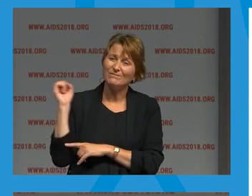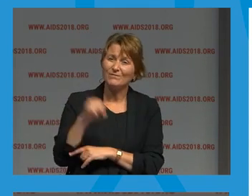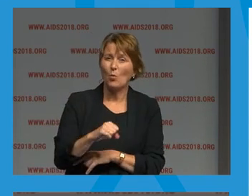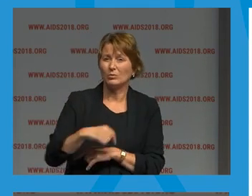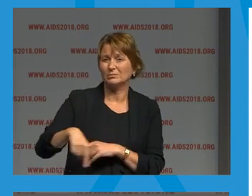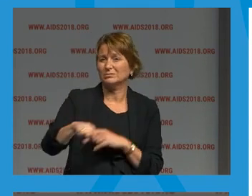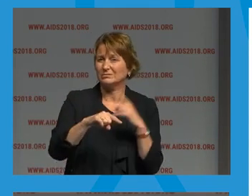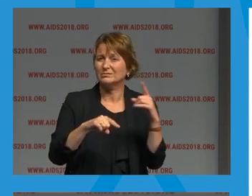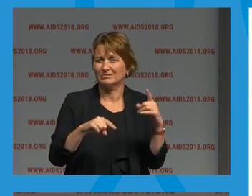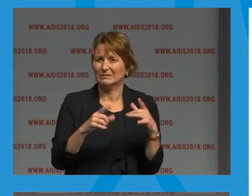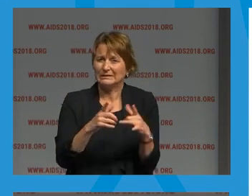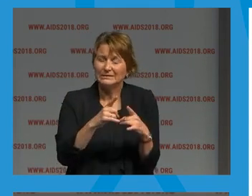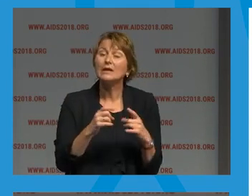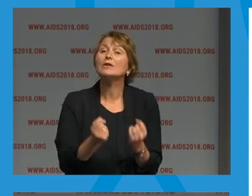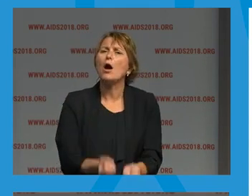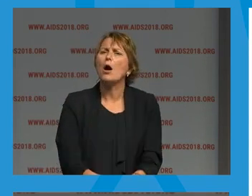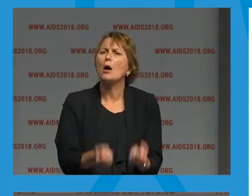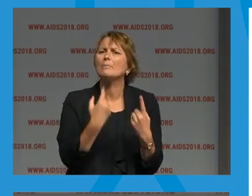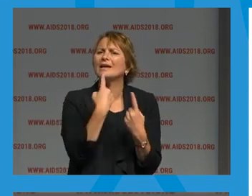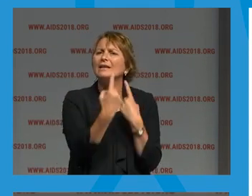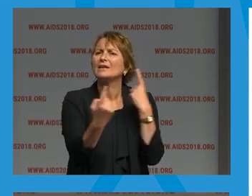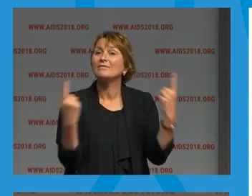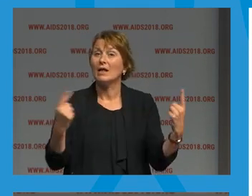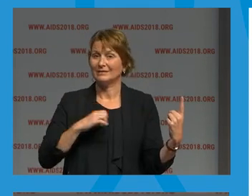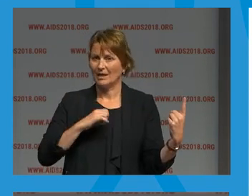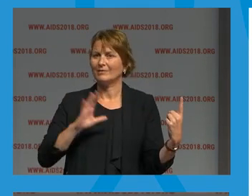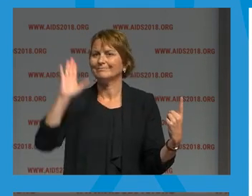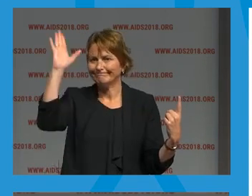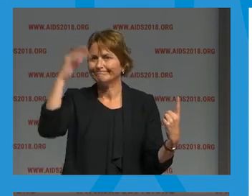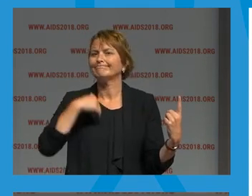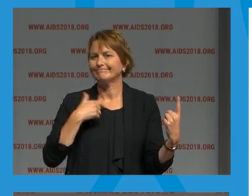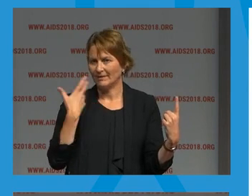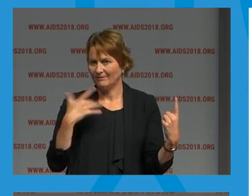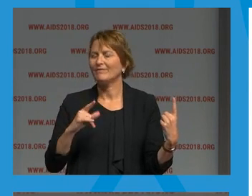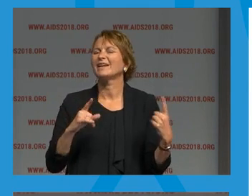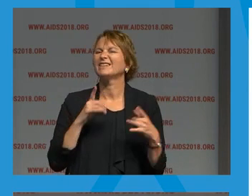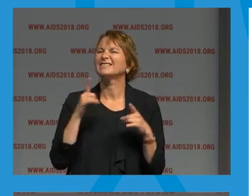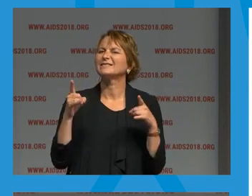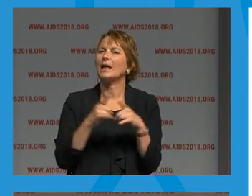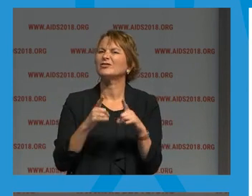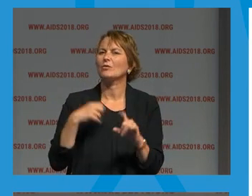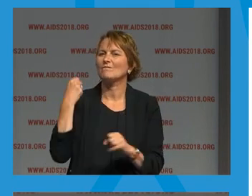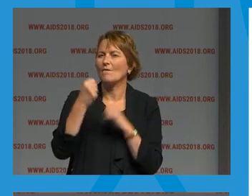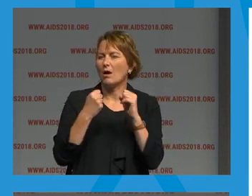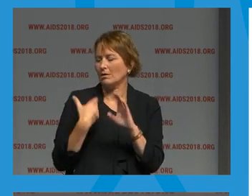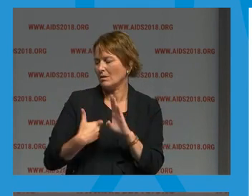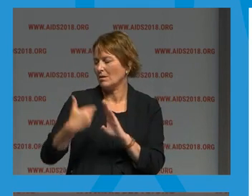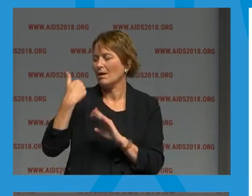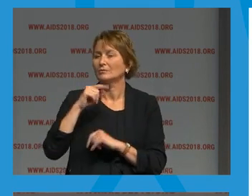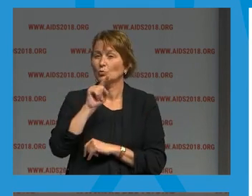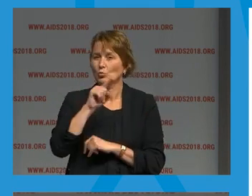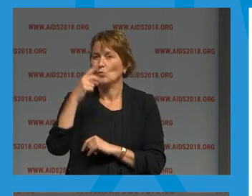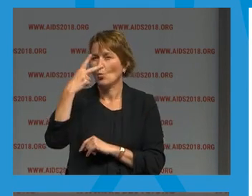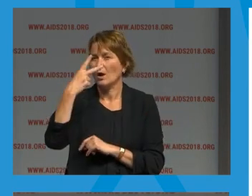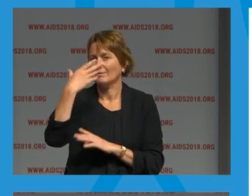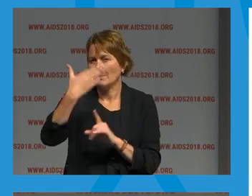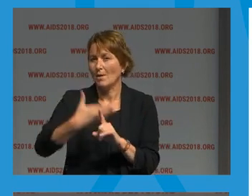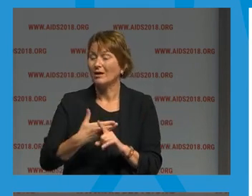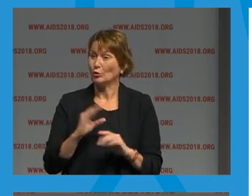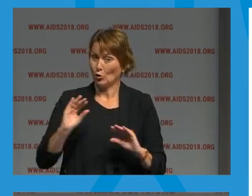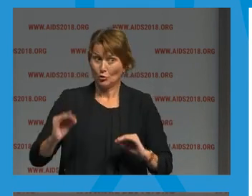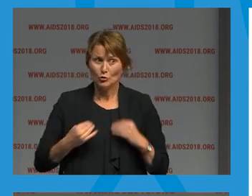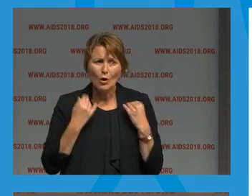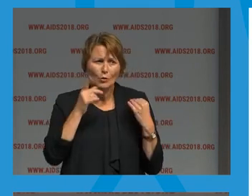of individuals that reported sexual violence within the last 12 months. This is the young